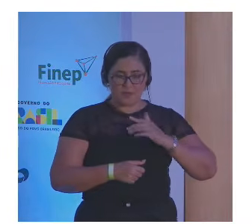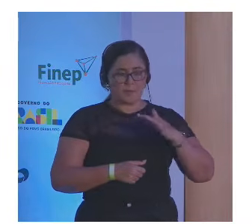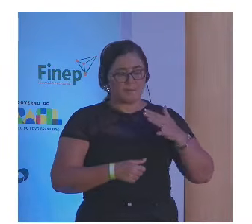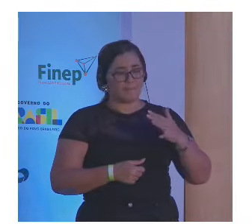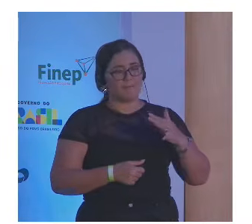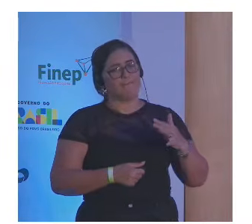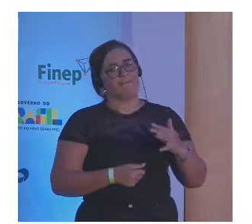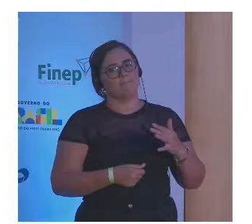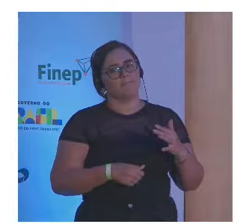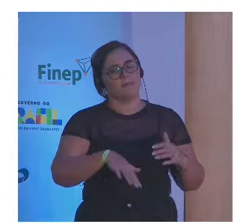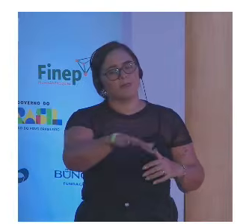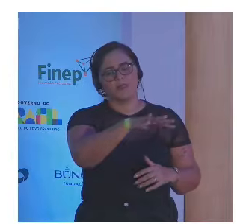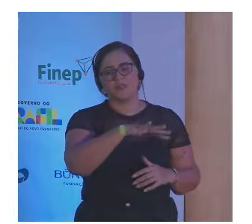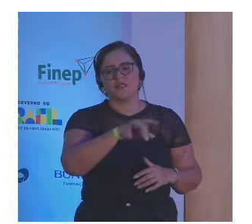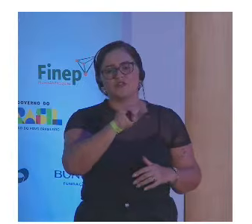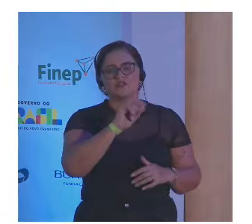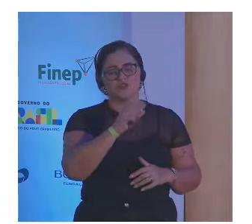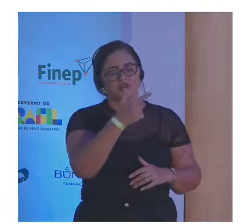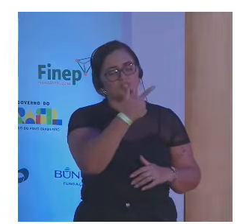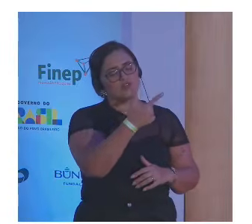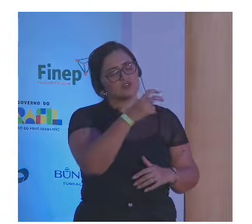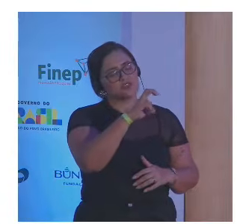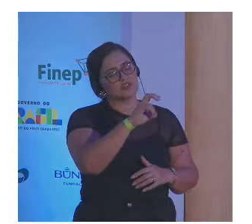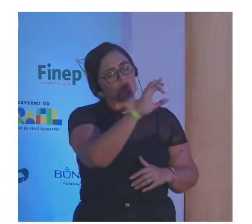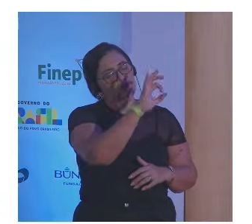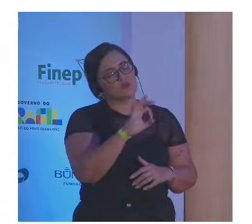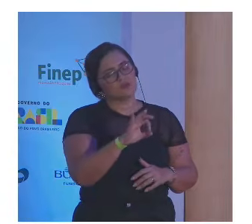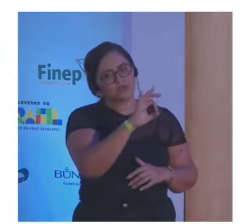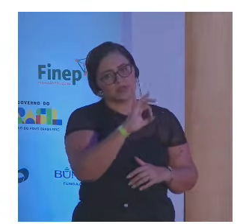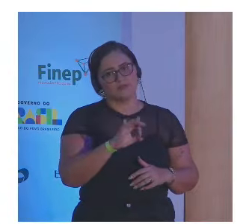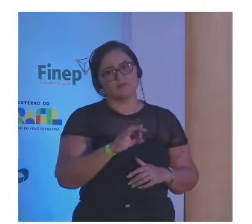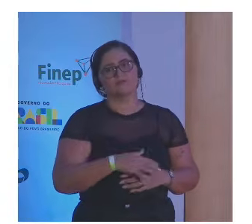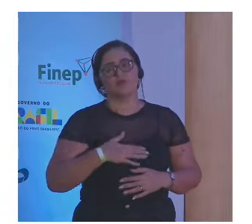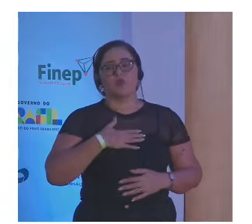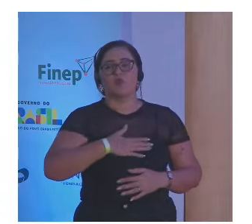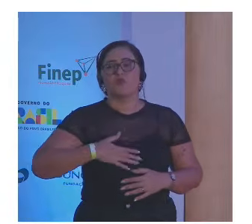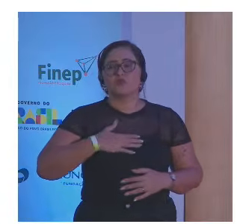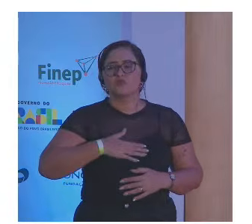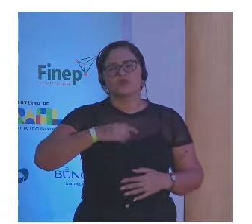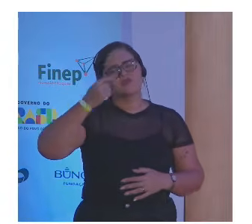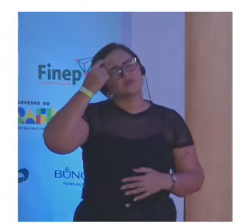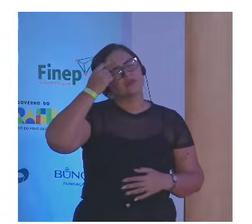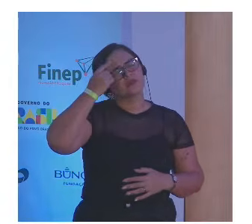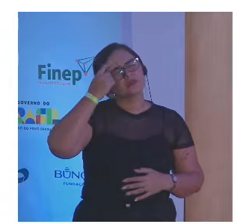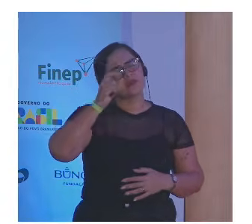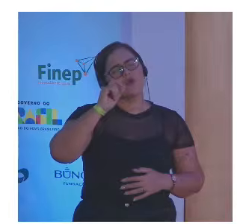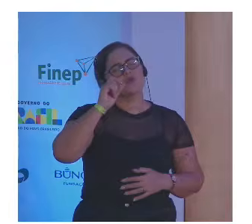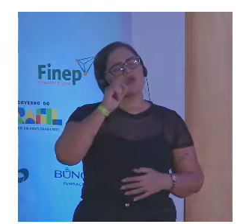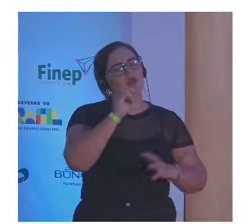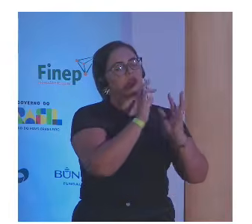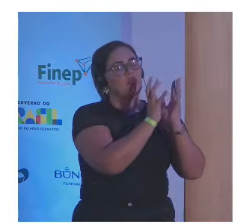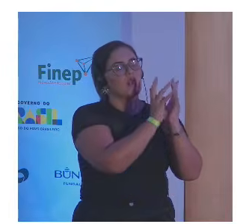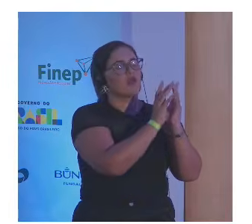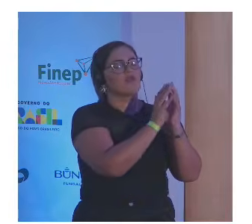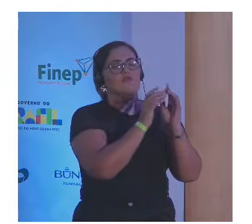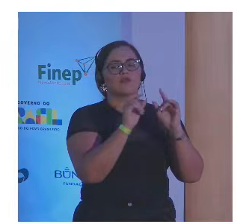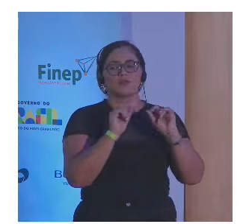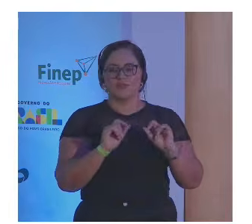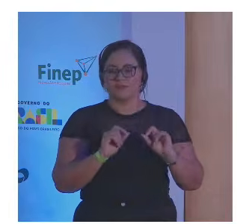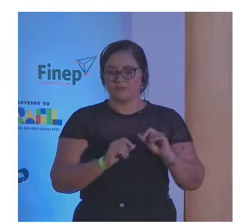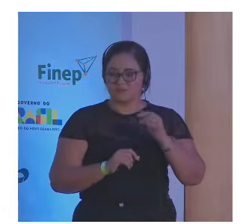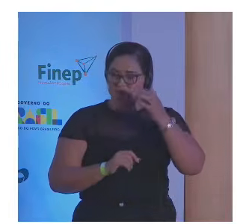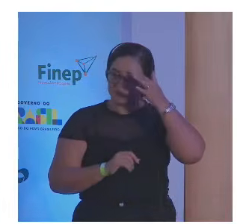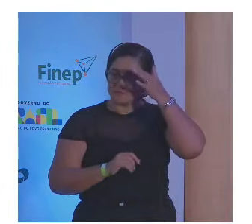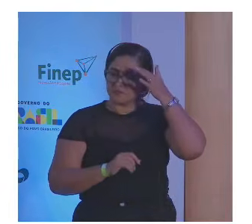have live hard coral cover. I like to think of a coral reef as the canary in the coal